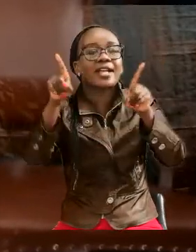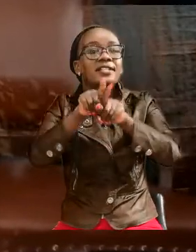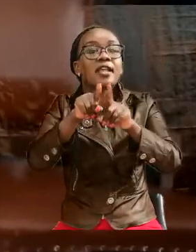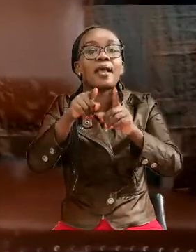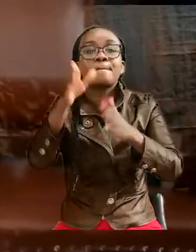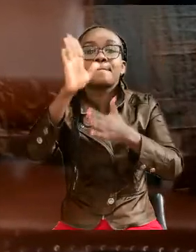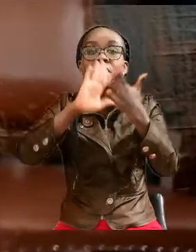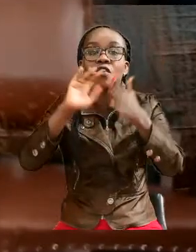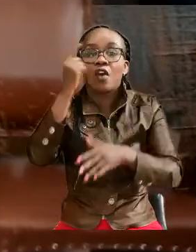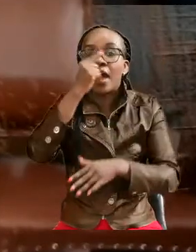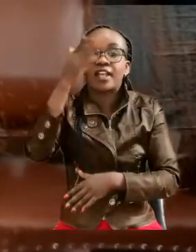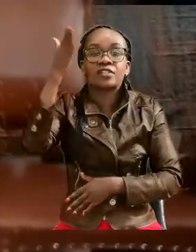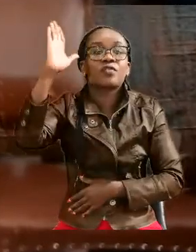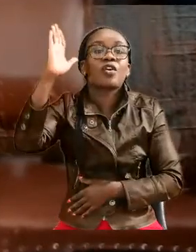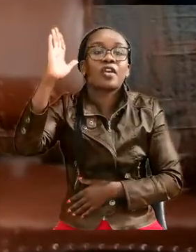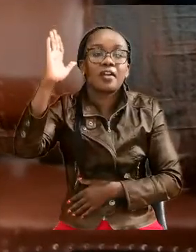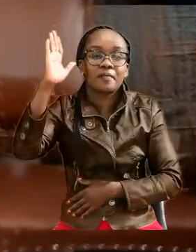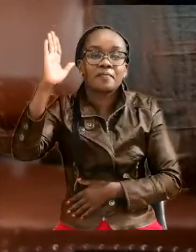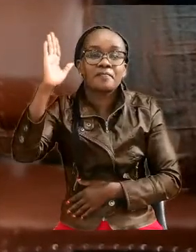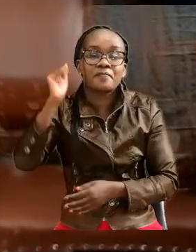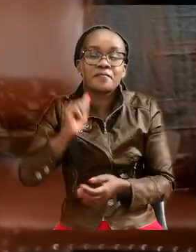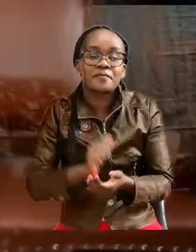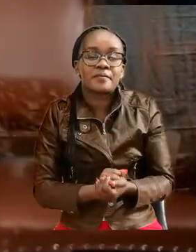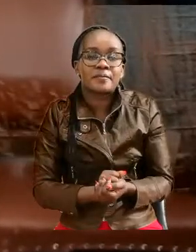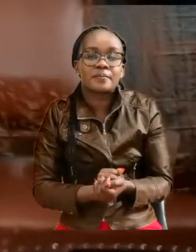we should embrace one another.